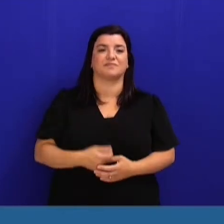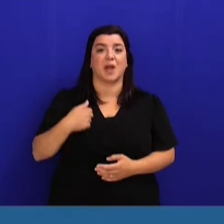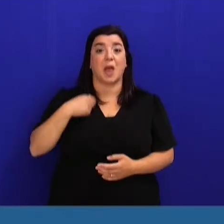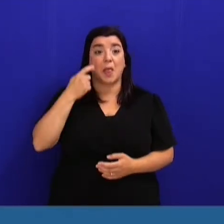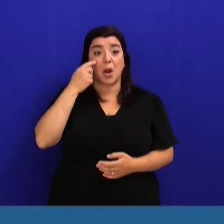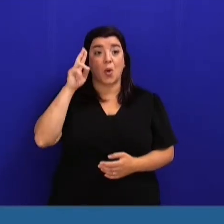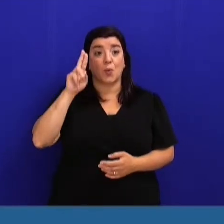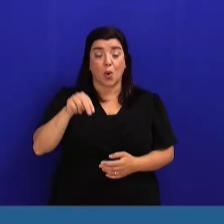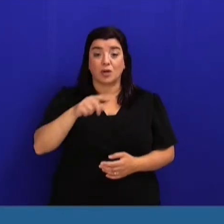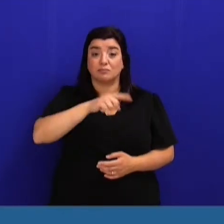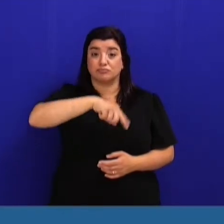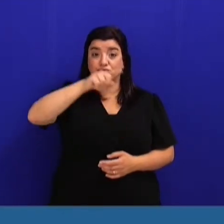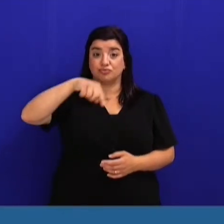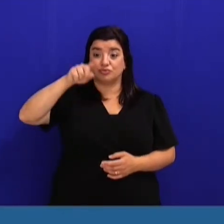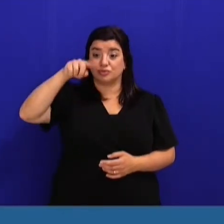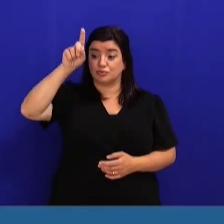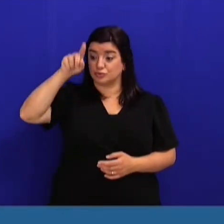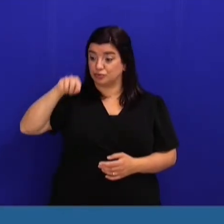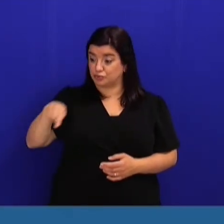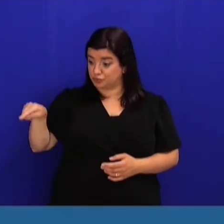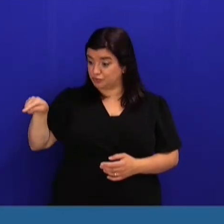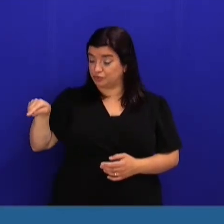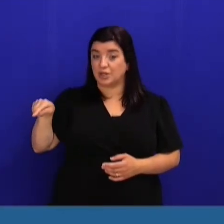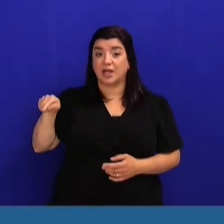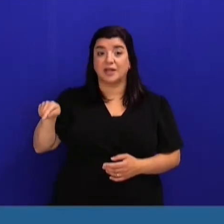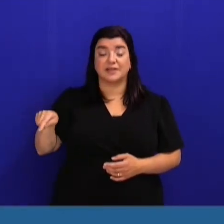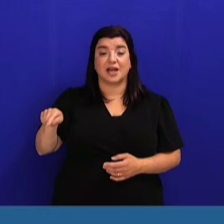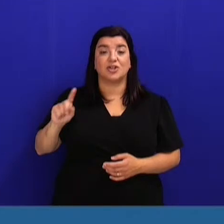nżilna l-isfel u infatti 7-day moving